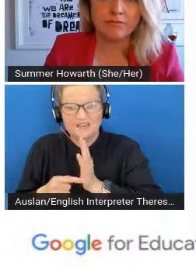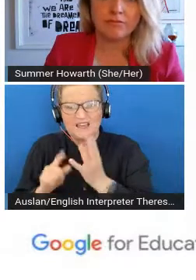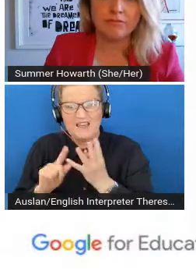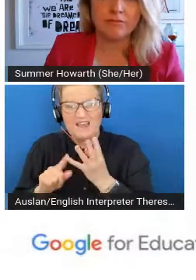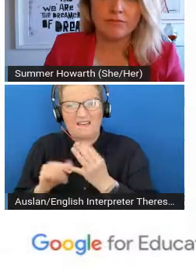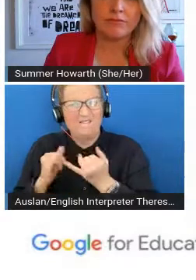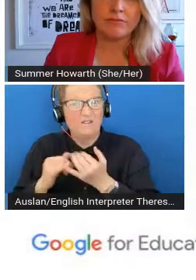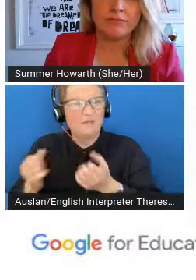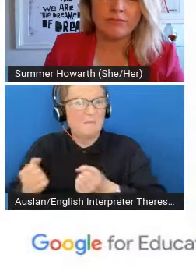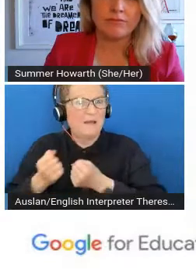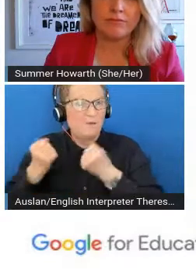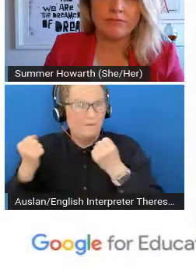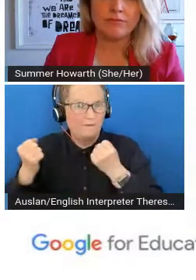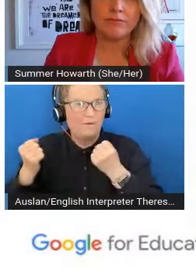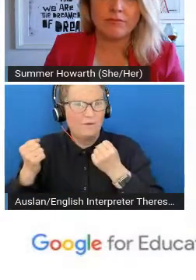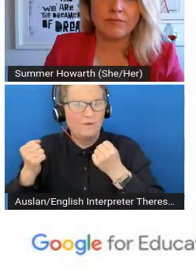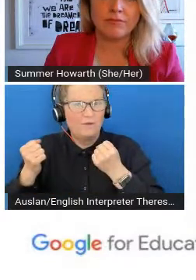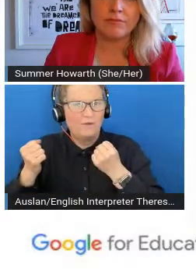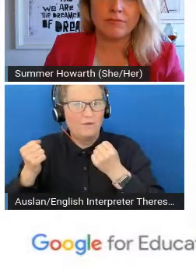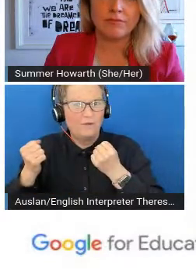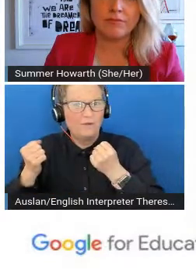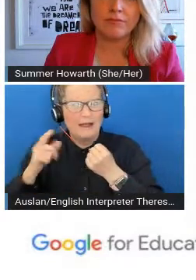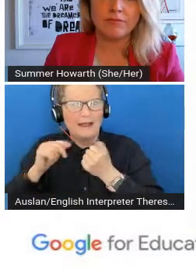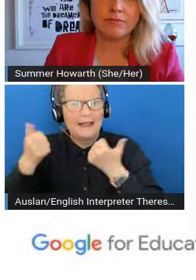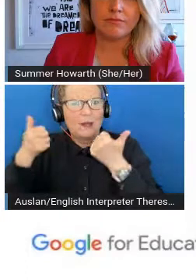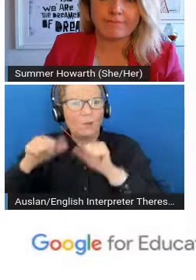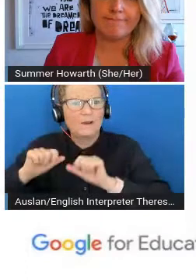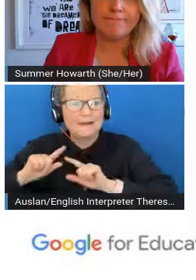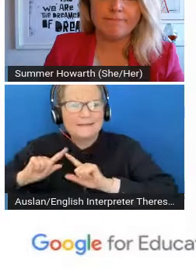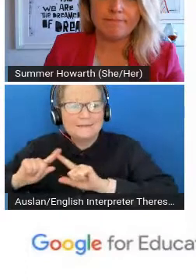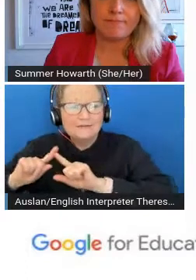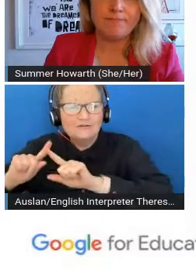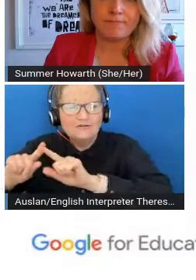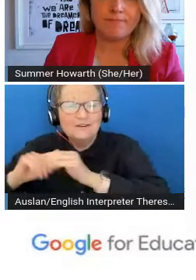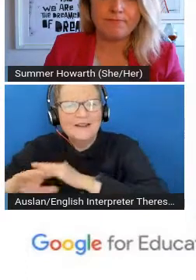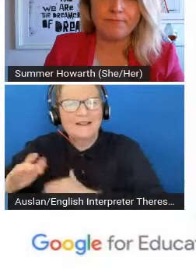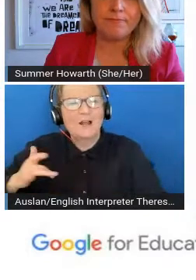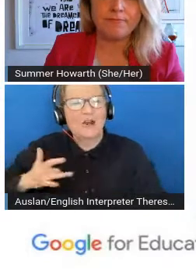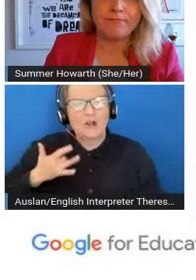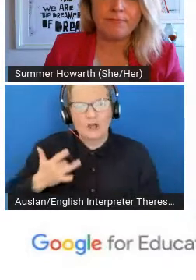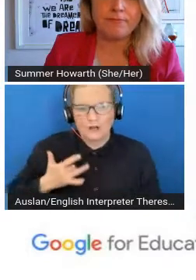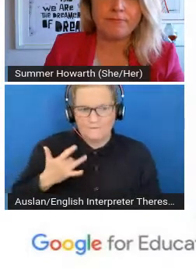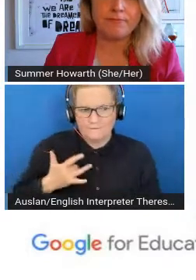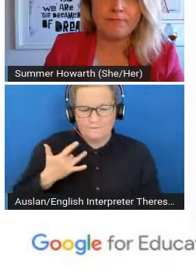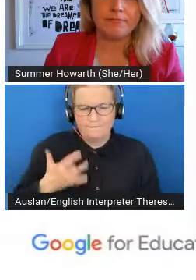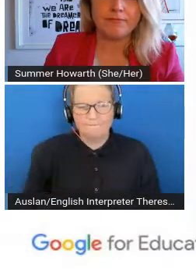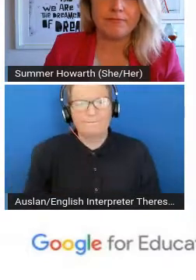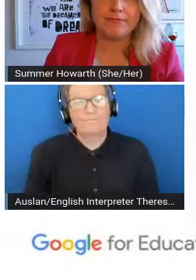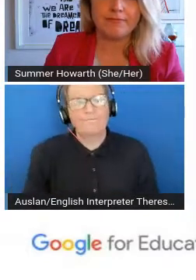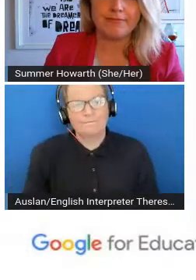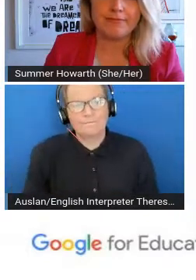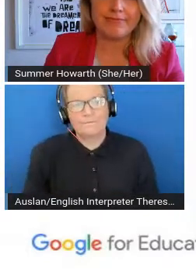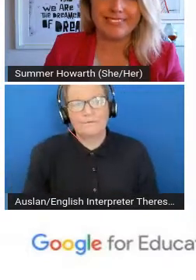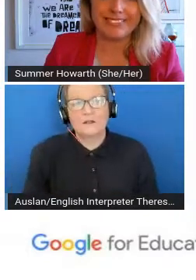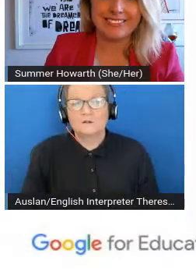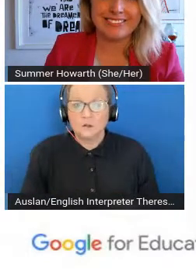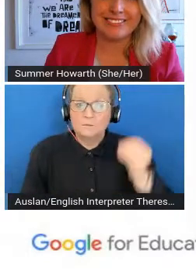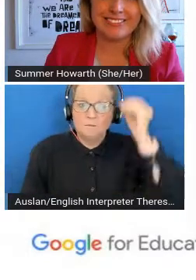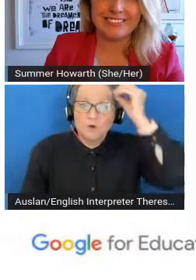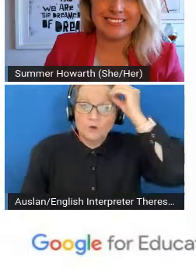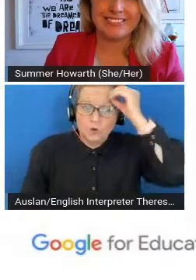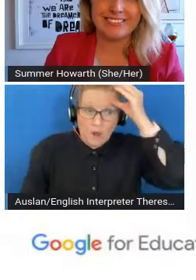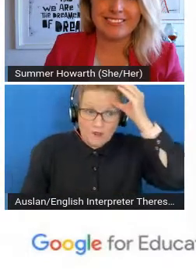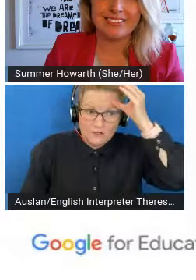powerful, and B, very applicable to lots of different areas of their life. So as we always say, while some knowledge might be